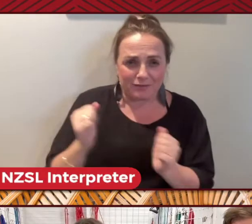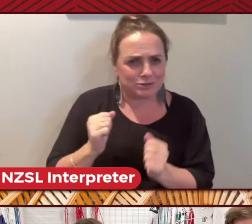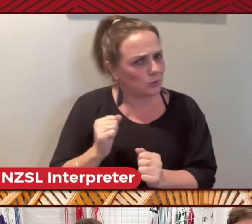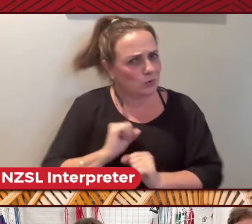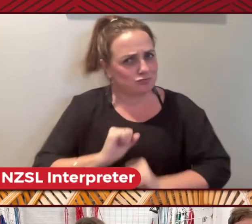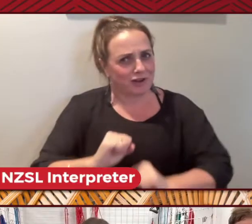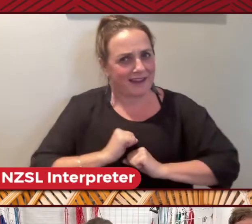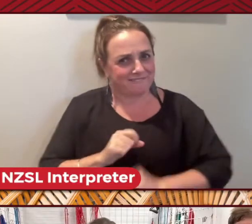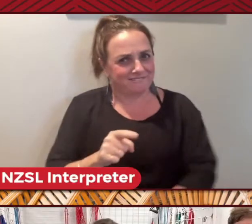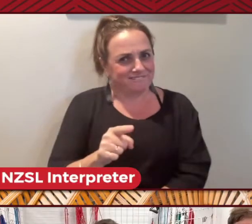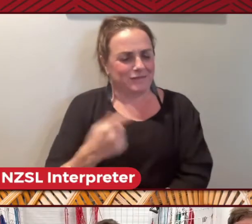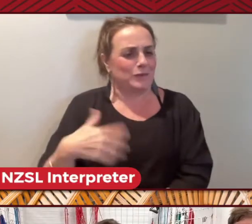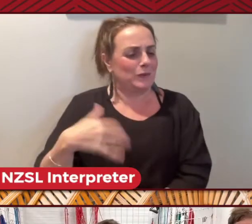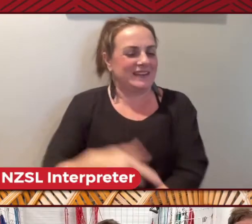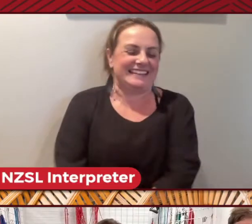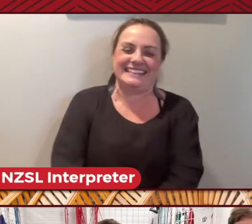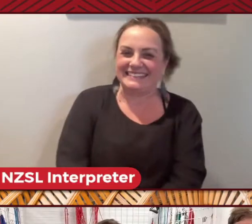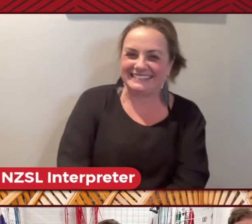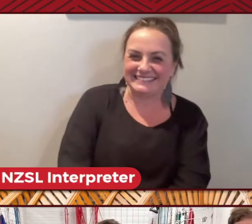most.